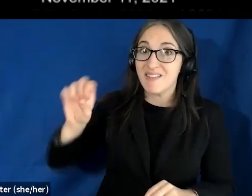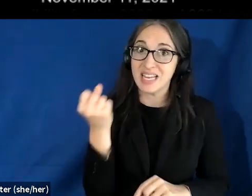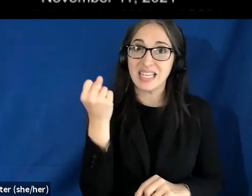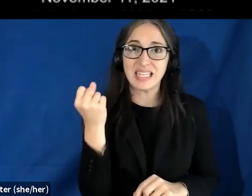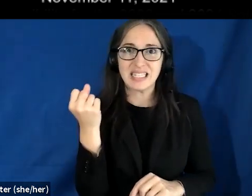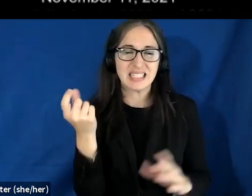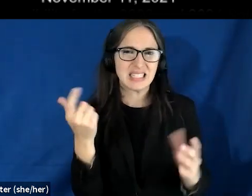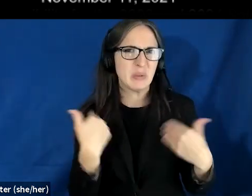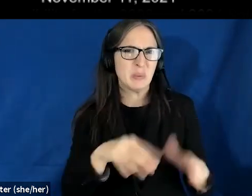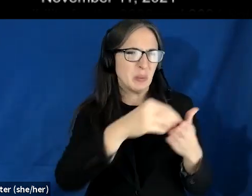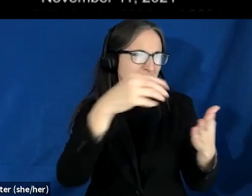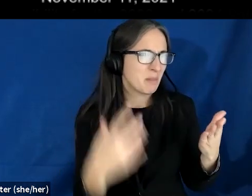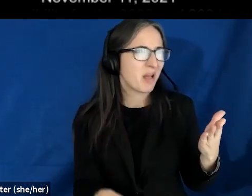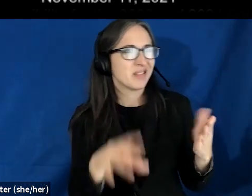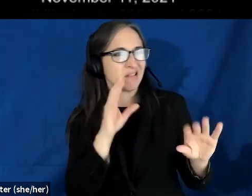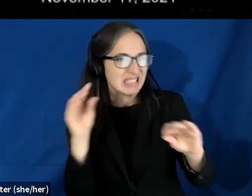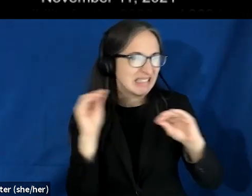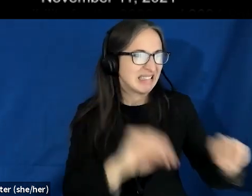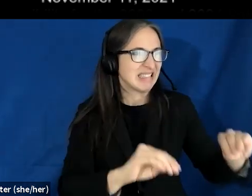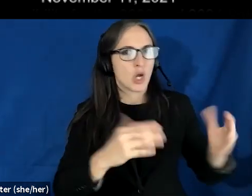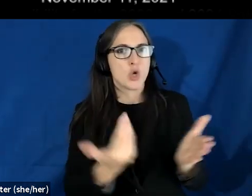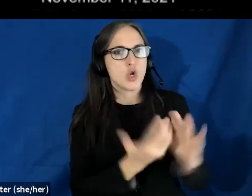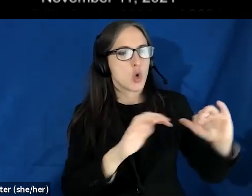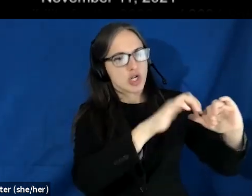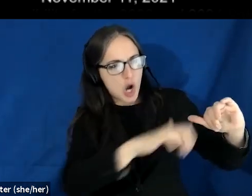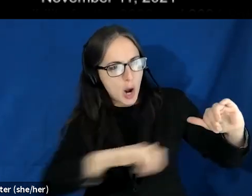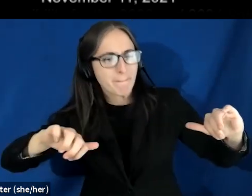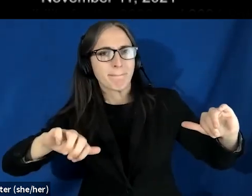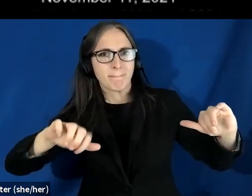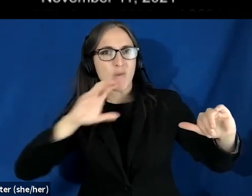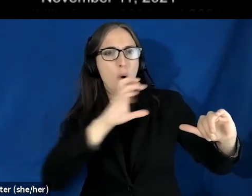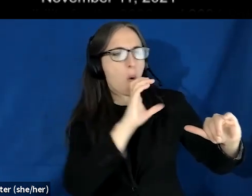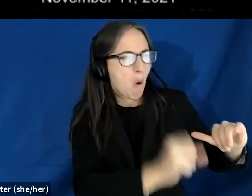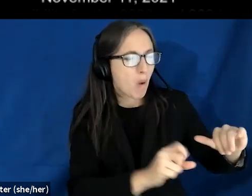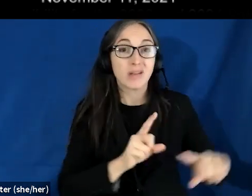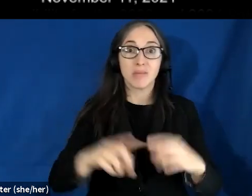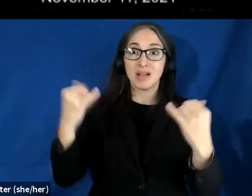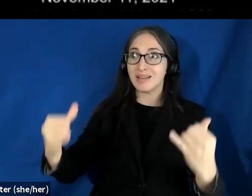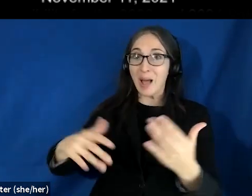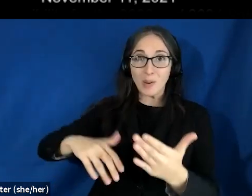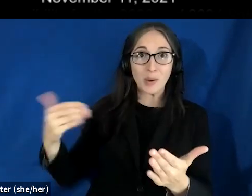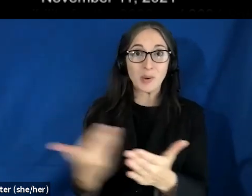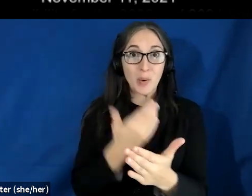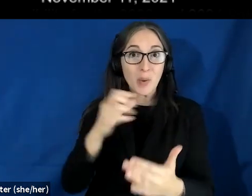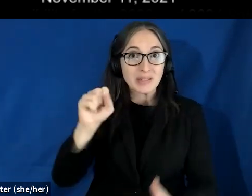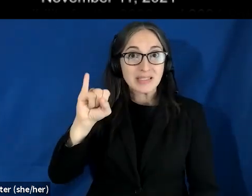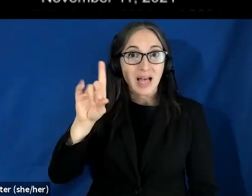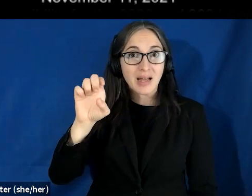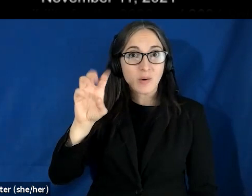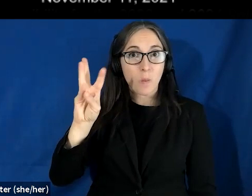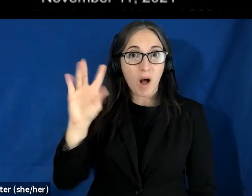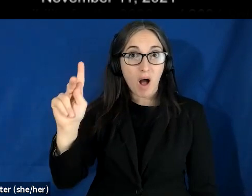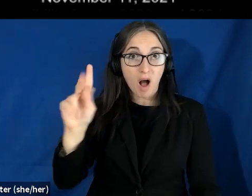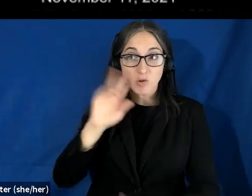lot more expensive to put a curb cut in a brand new sidewalk that you're creating. We've even added to the